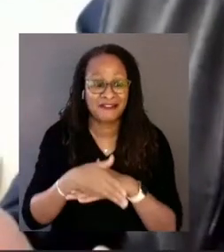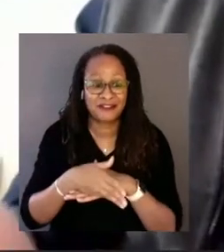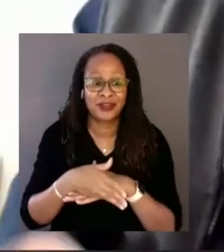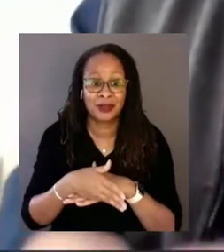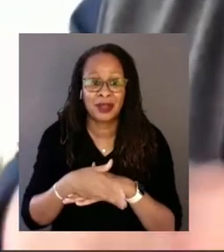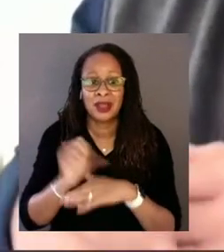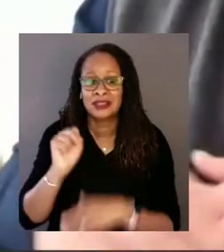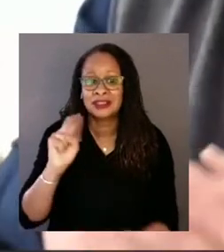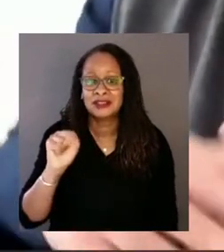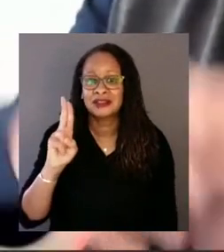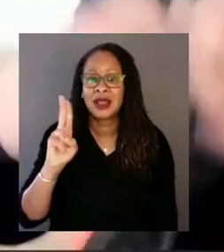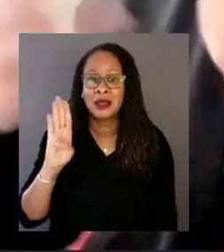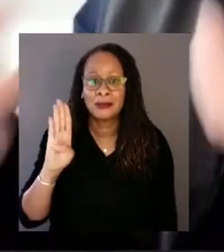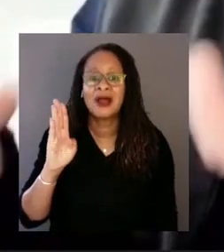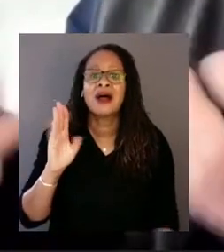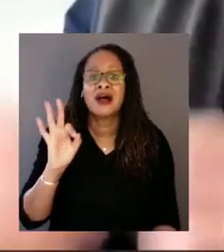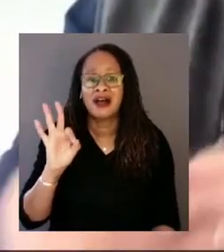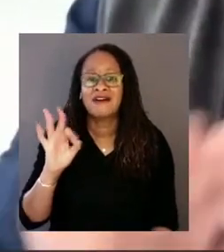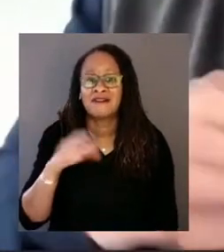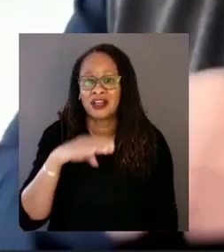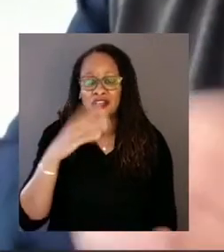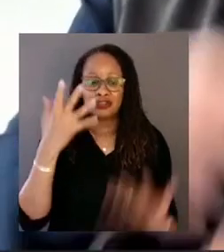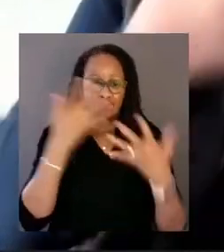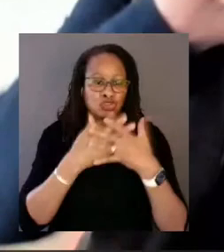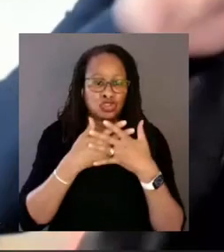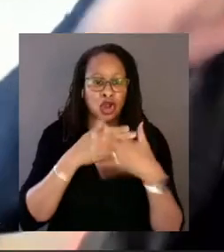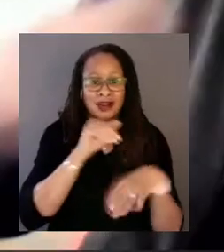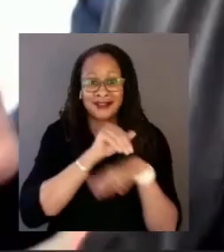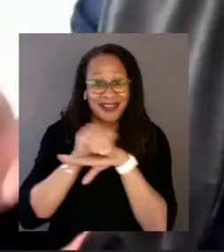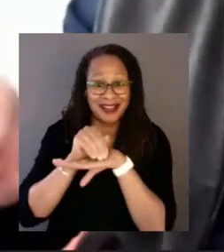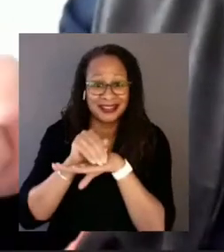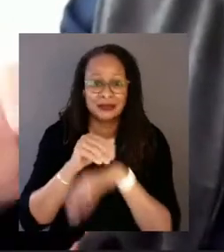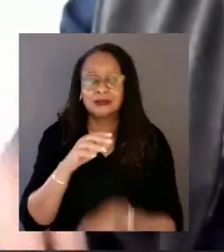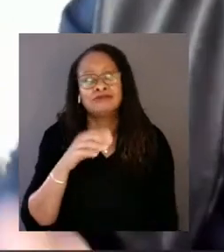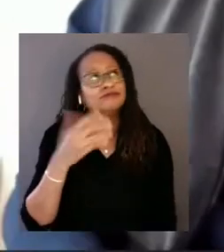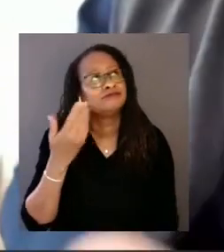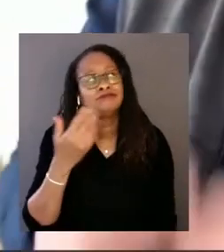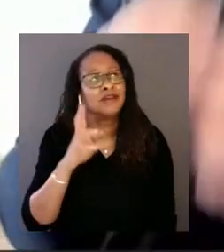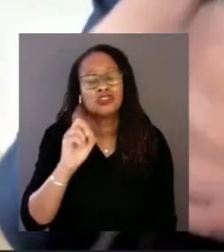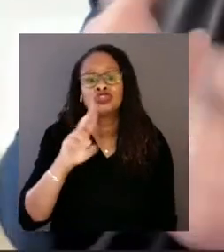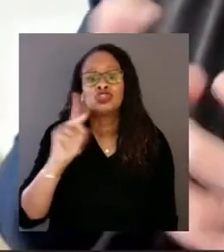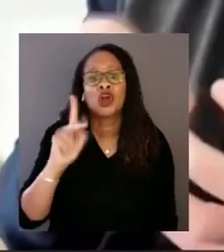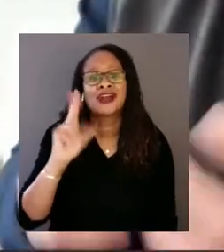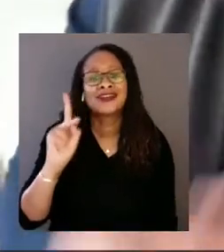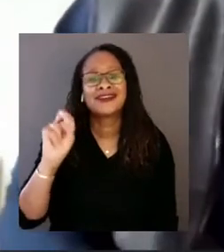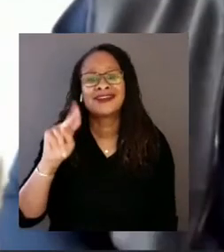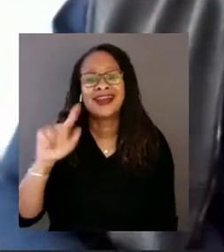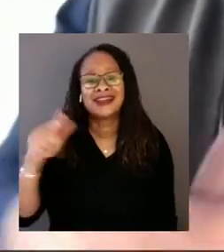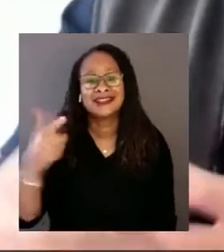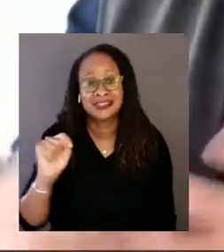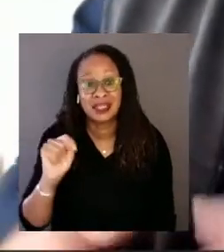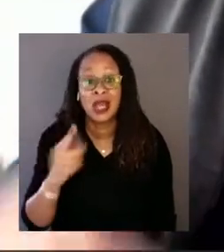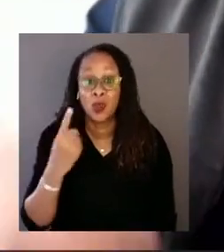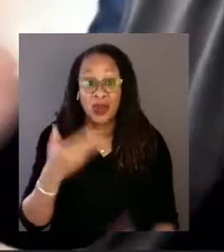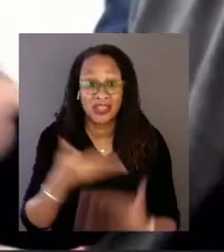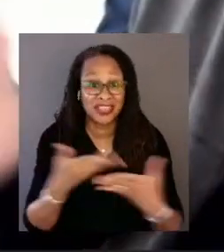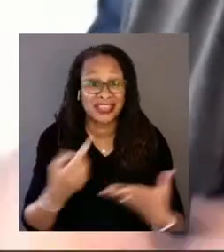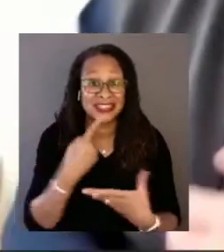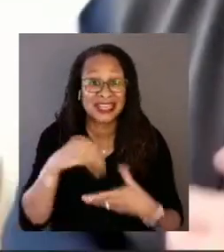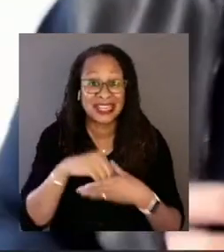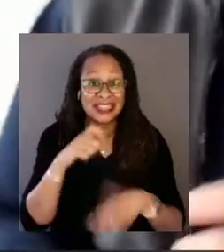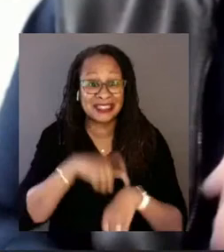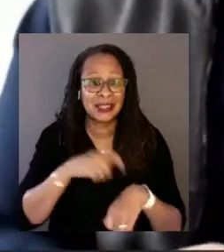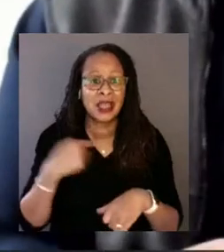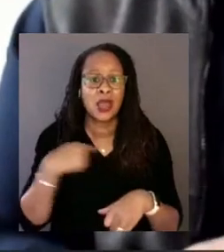The Dark Knight, they saw they wanted to be included. And one of the things that was said at the time, it was in the press release, we can recognize